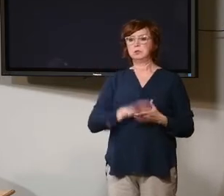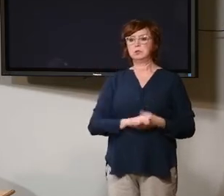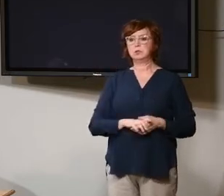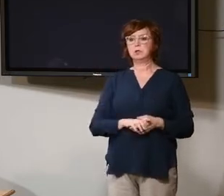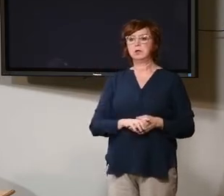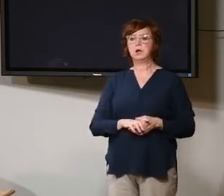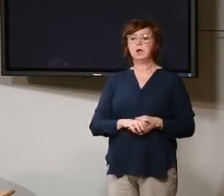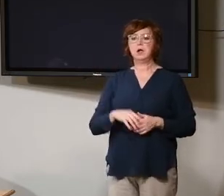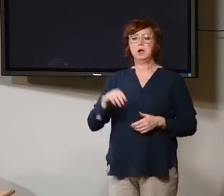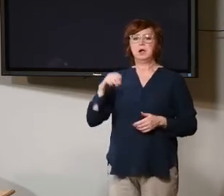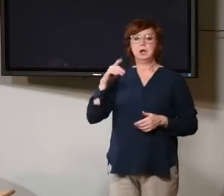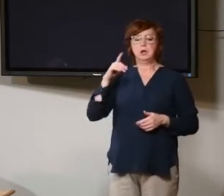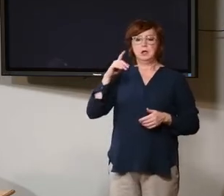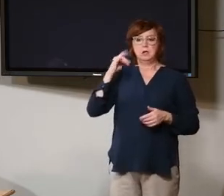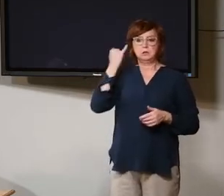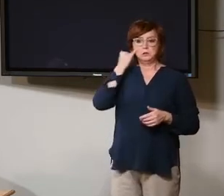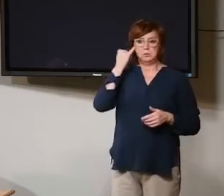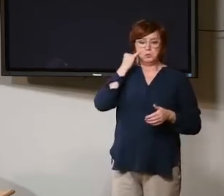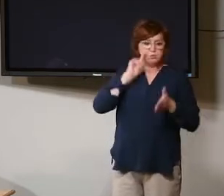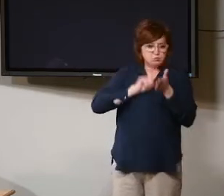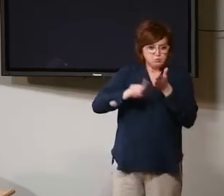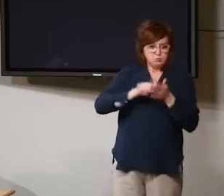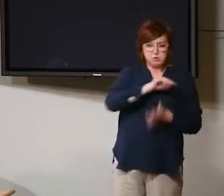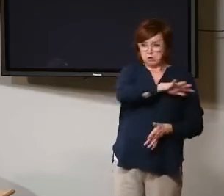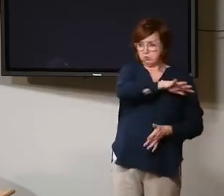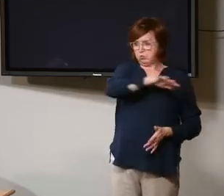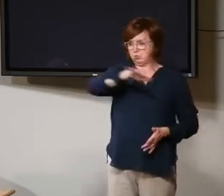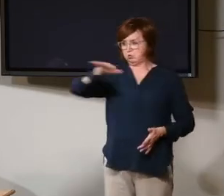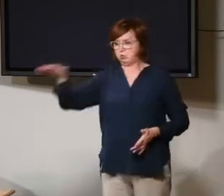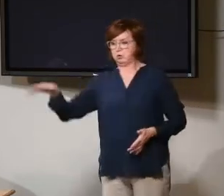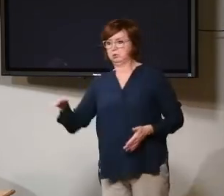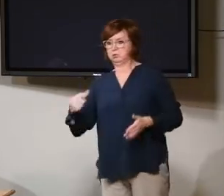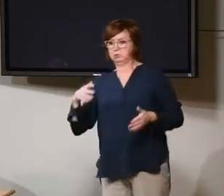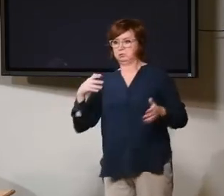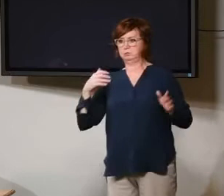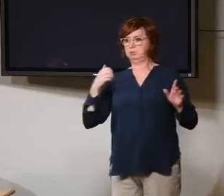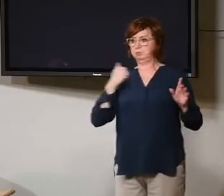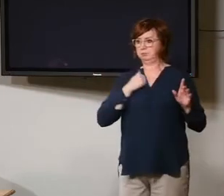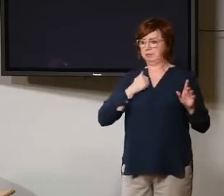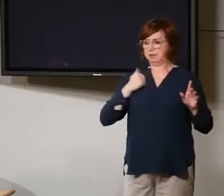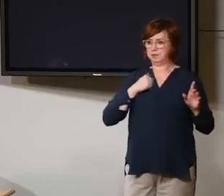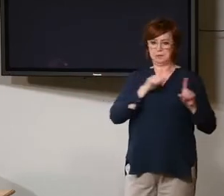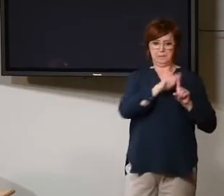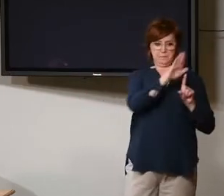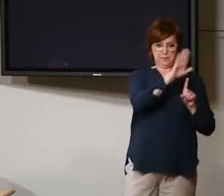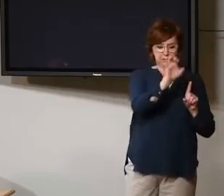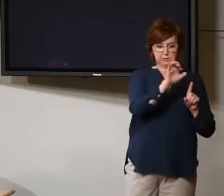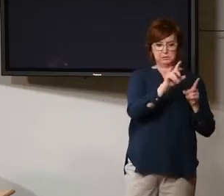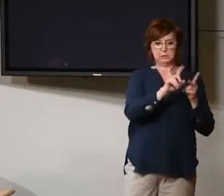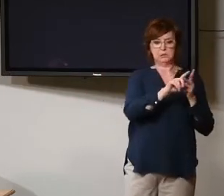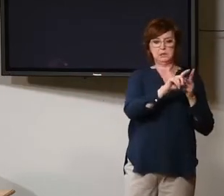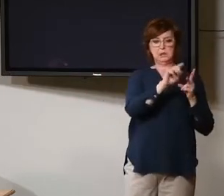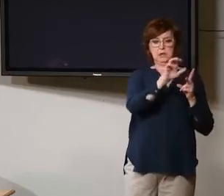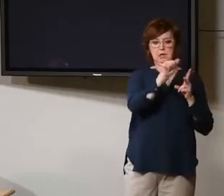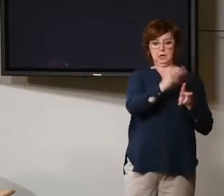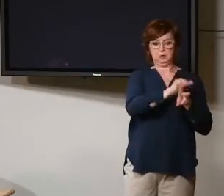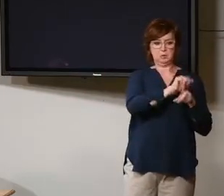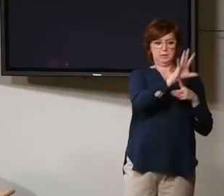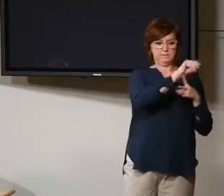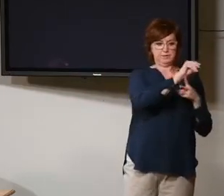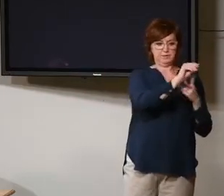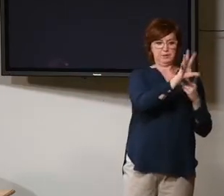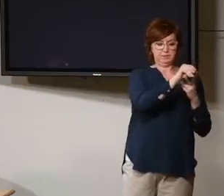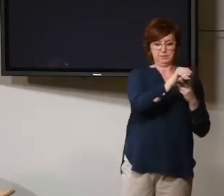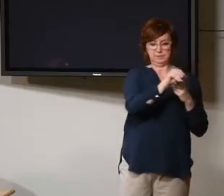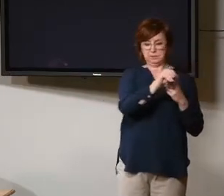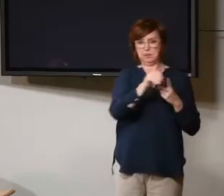wide variation among provinces. BC, Alberta, 50-50. We were at 25